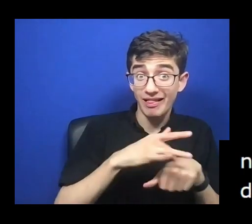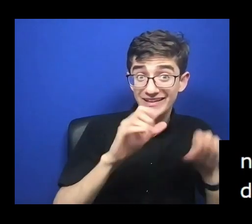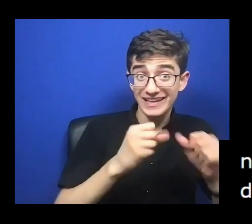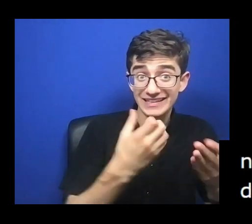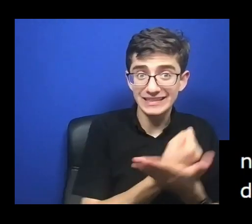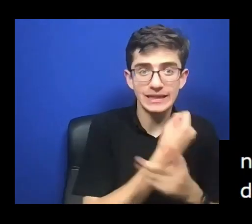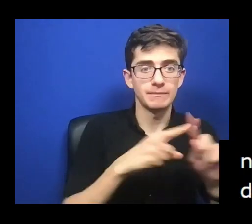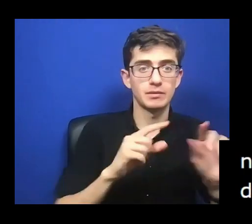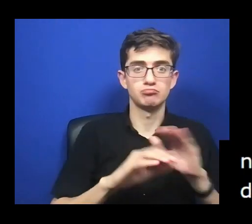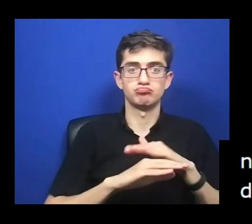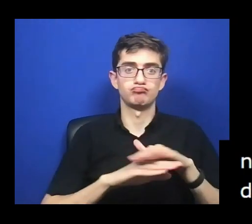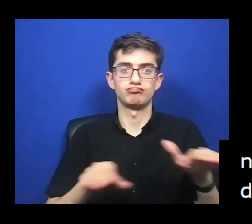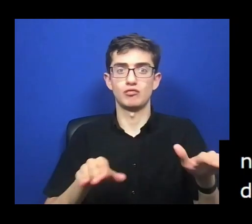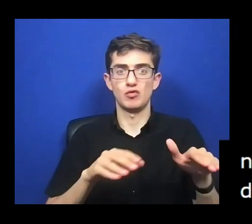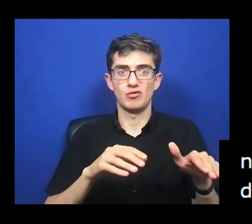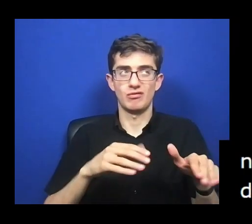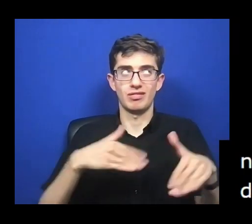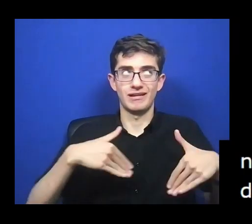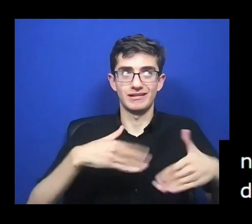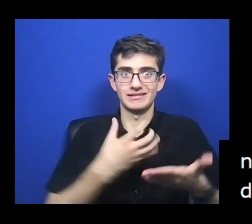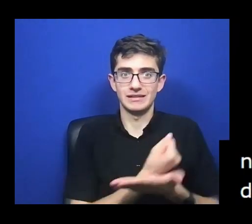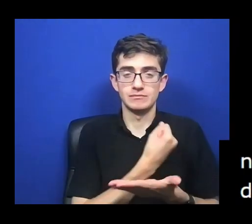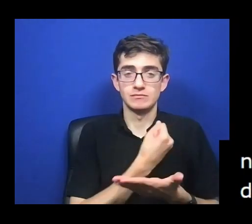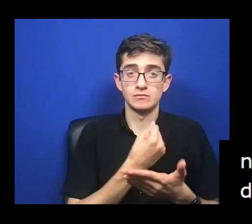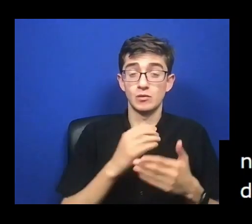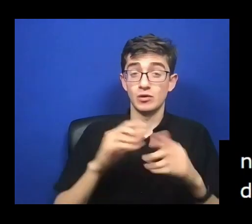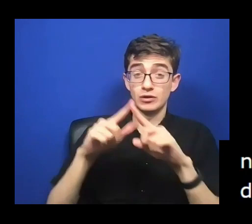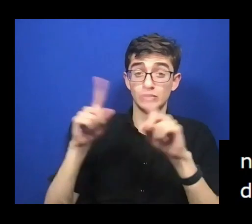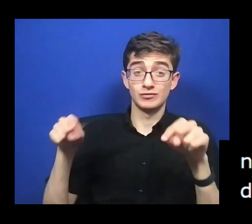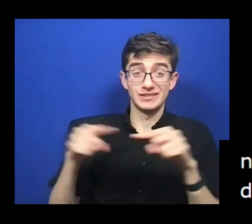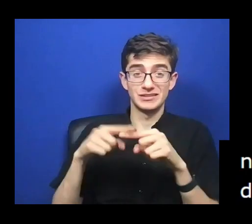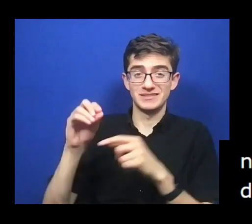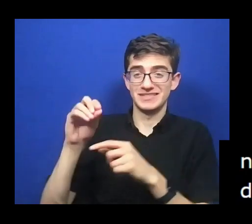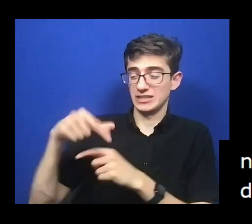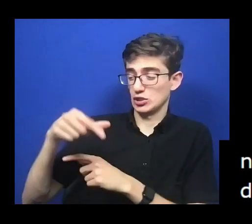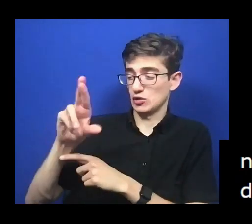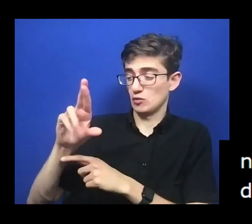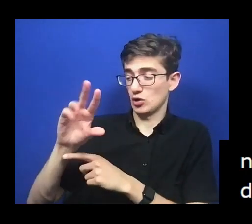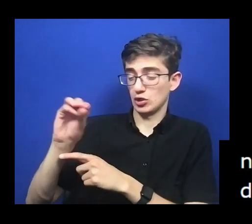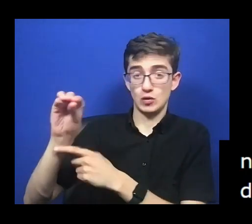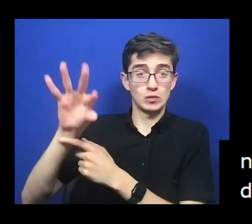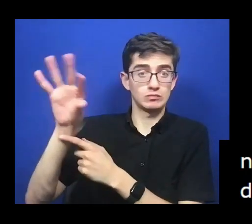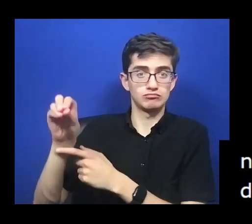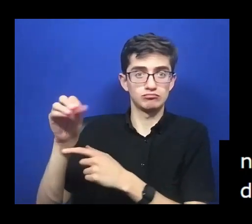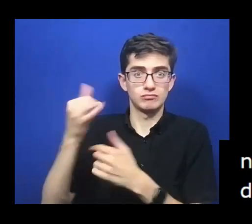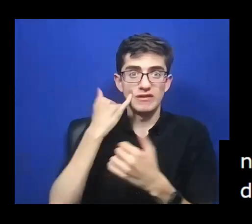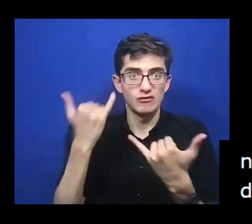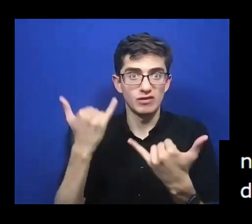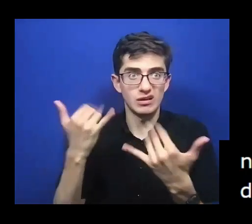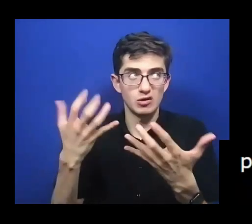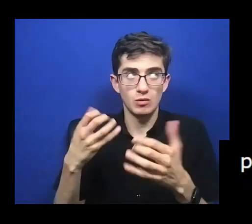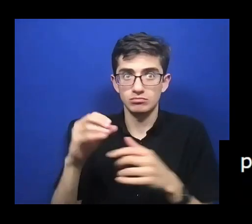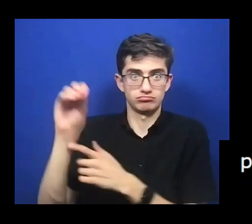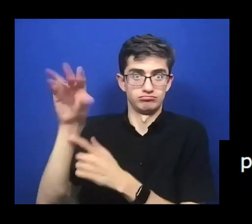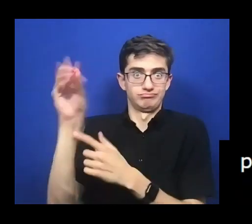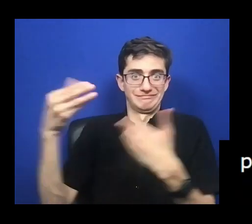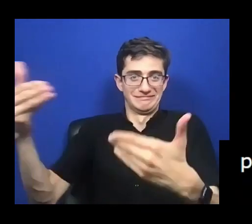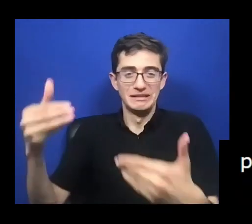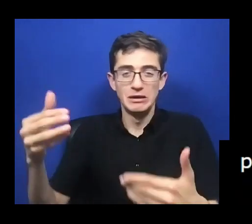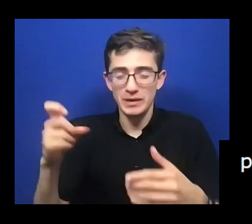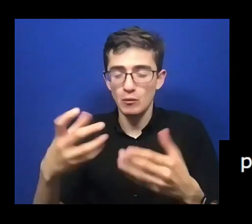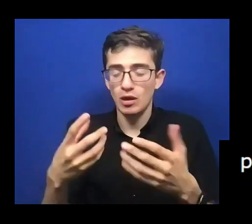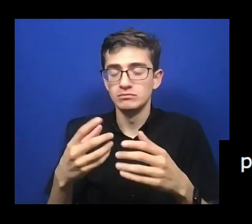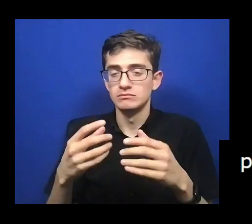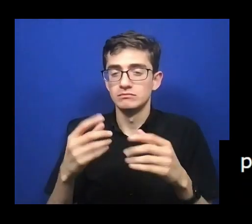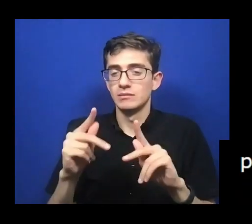QR code up where you can scan on your phone and get the sign-up process going, because we need to have those enrollment numbers go higher. At